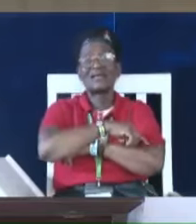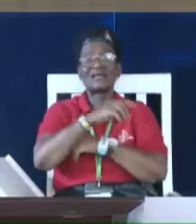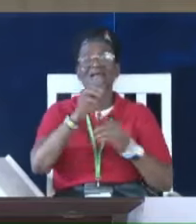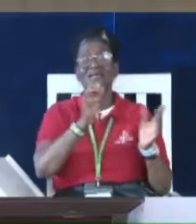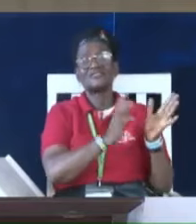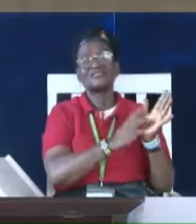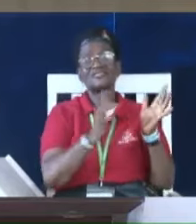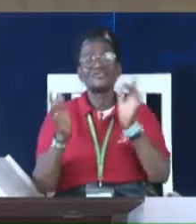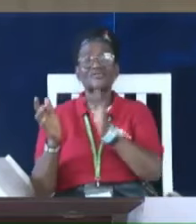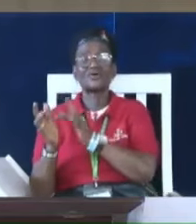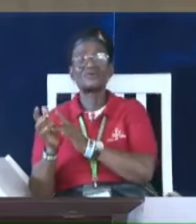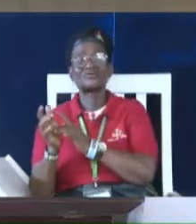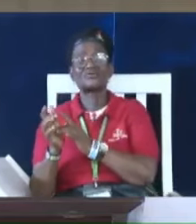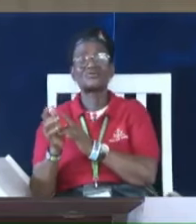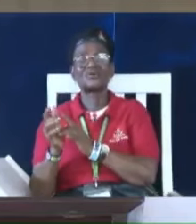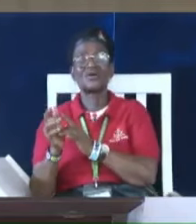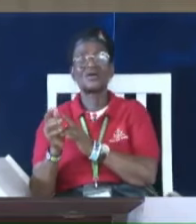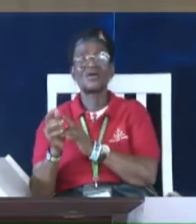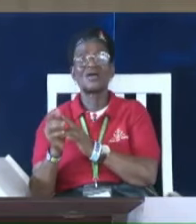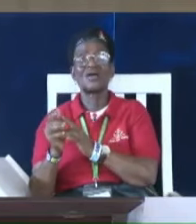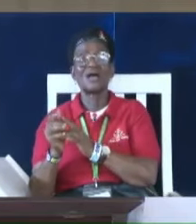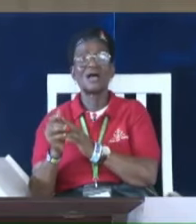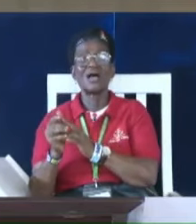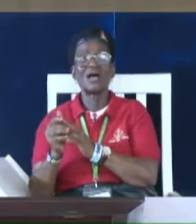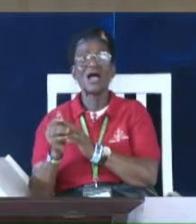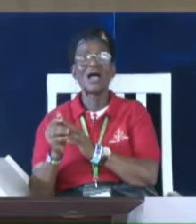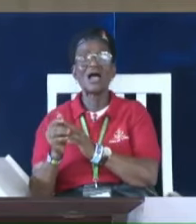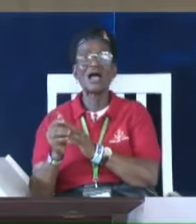Jesus, I know you.